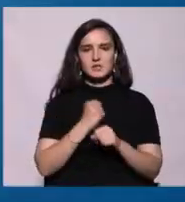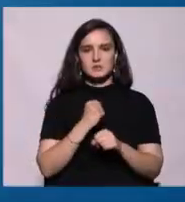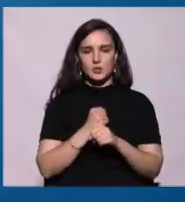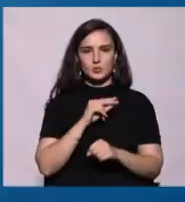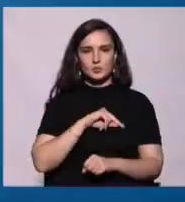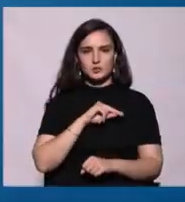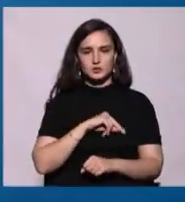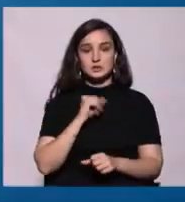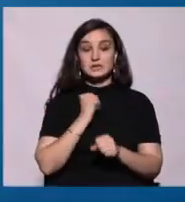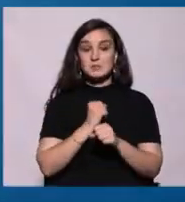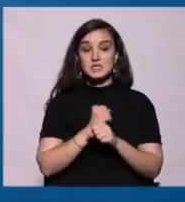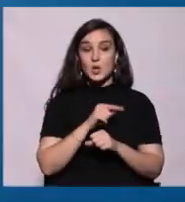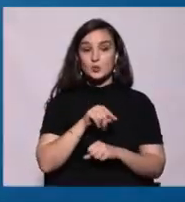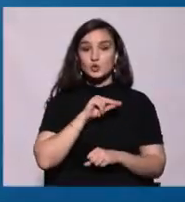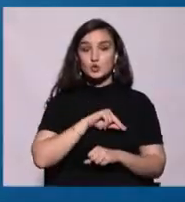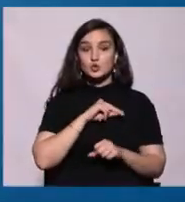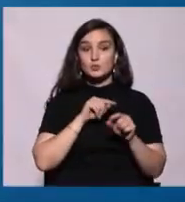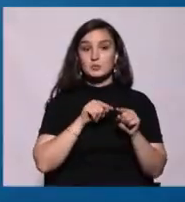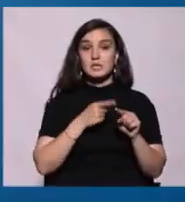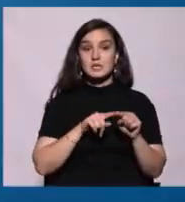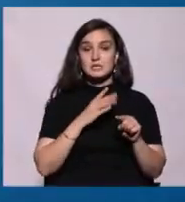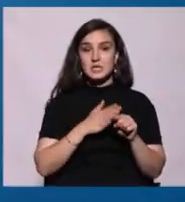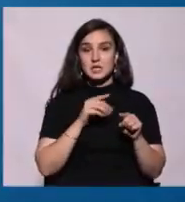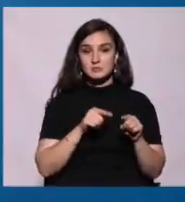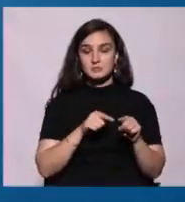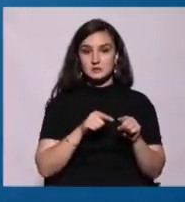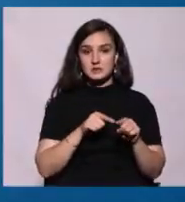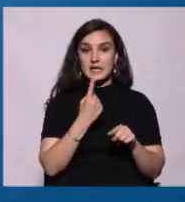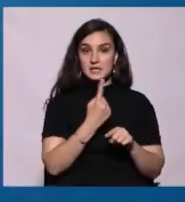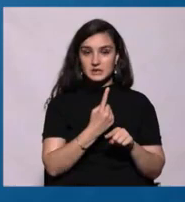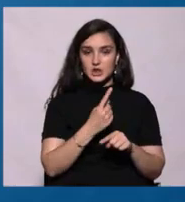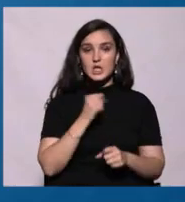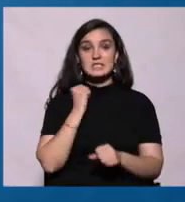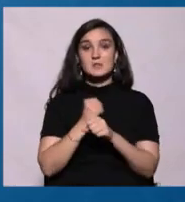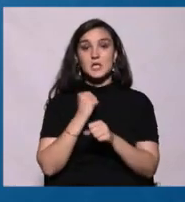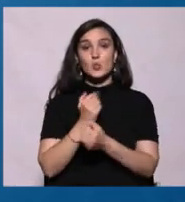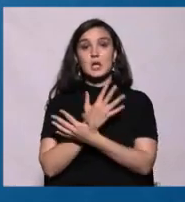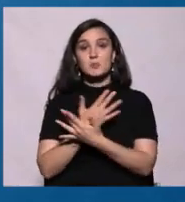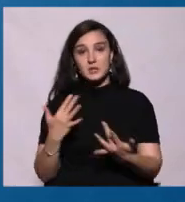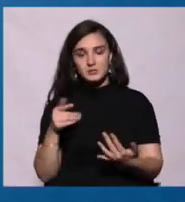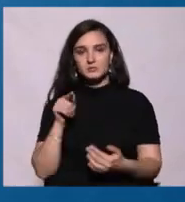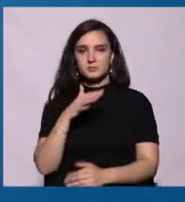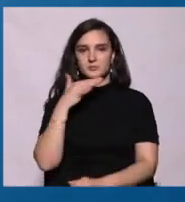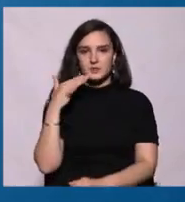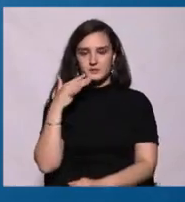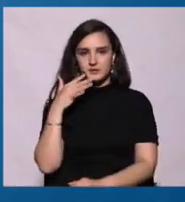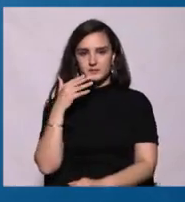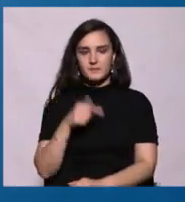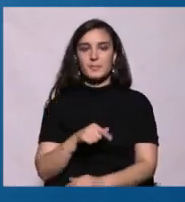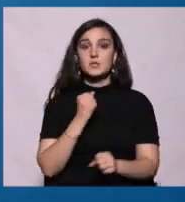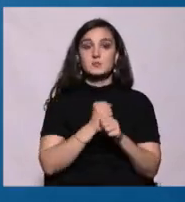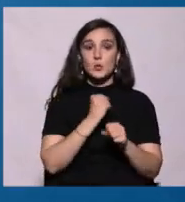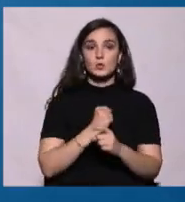jobs. Job, singular, jobs, plural. Singular,